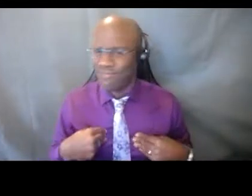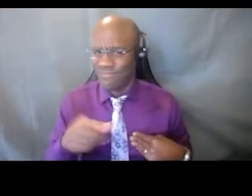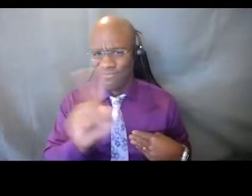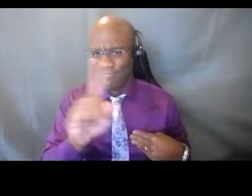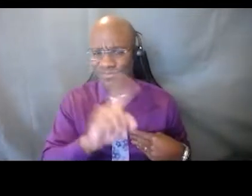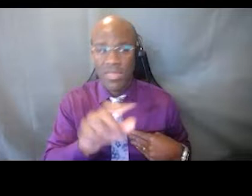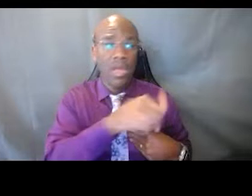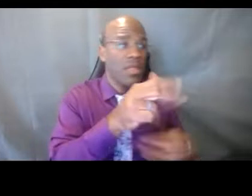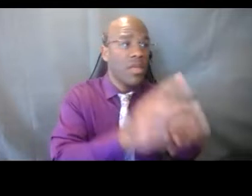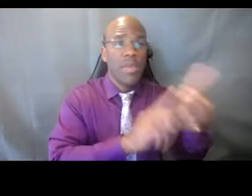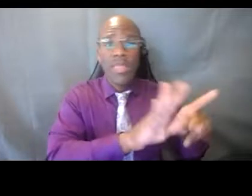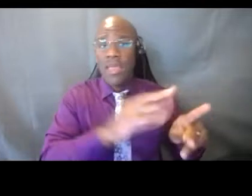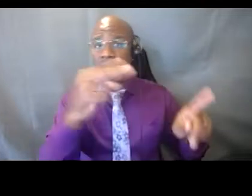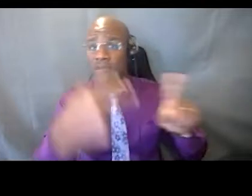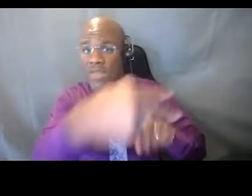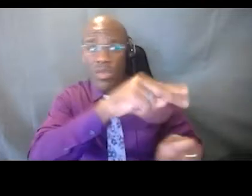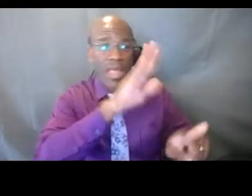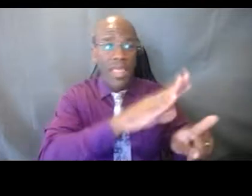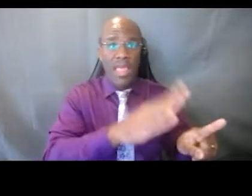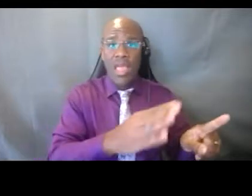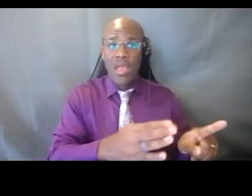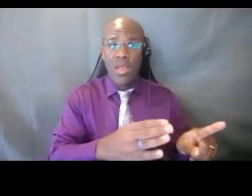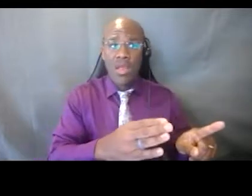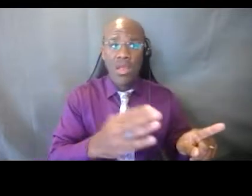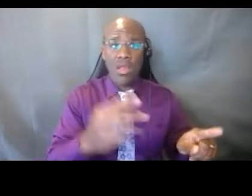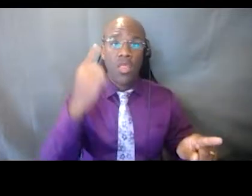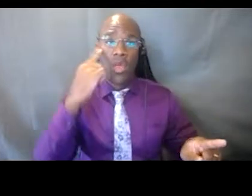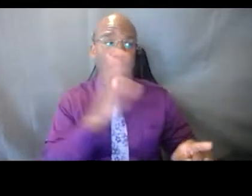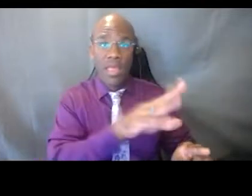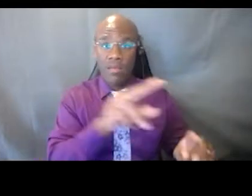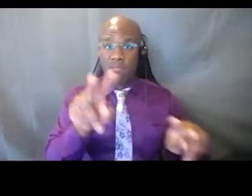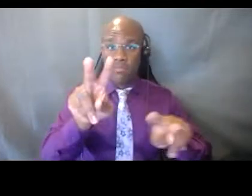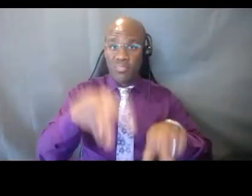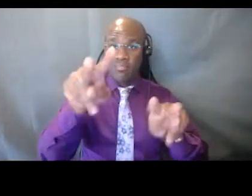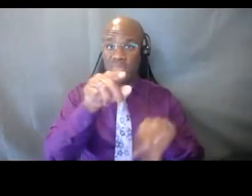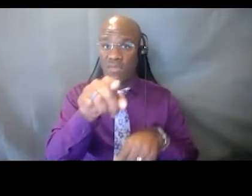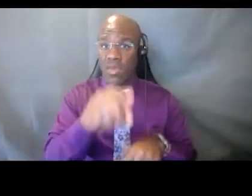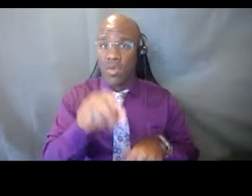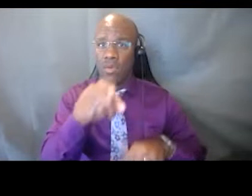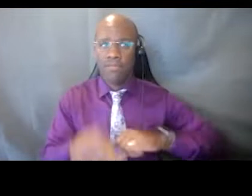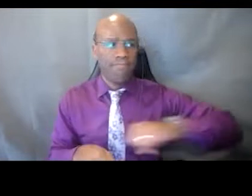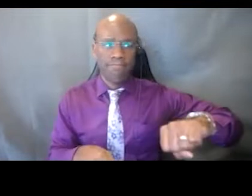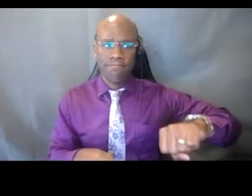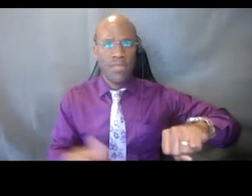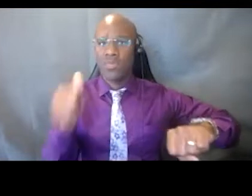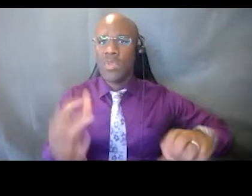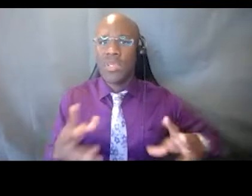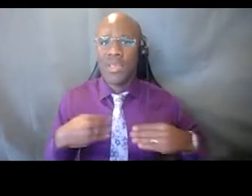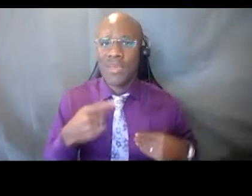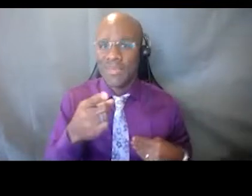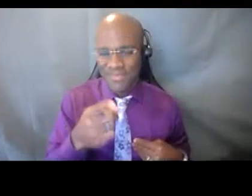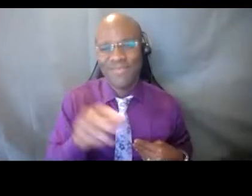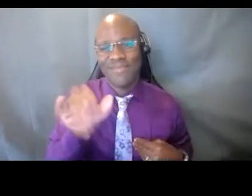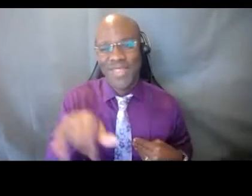views and ideas of you keep you from being able to make progress. This is this idea of resisting. Navigational